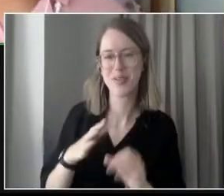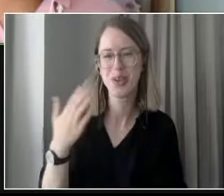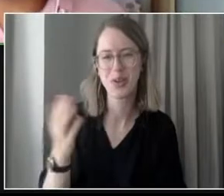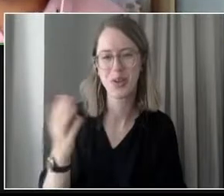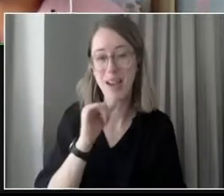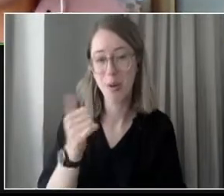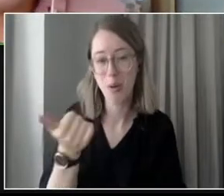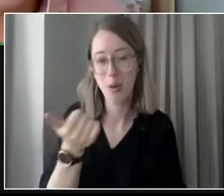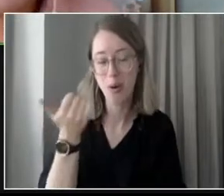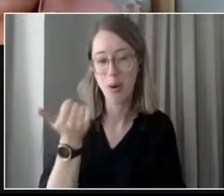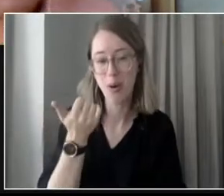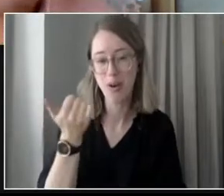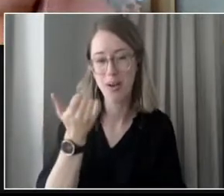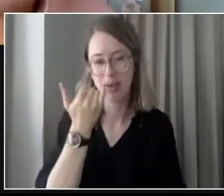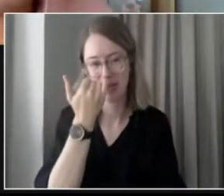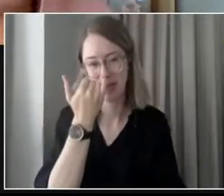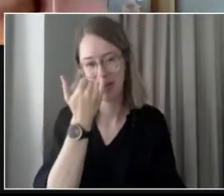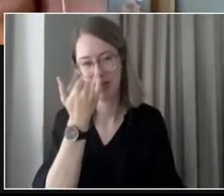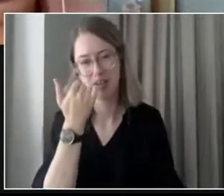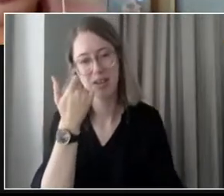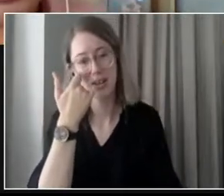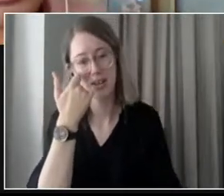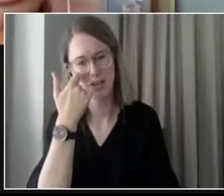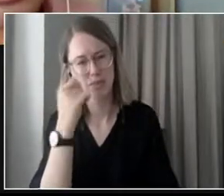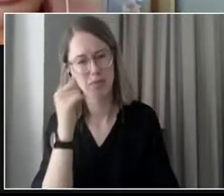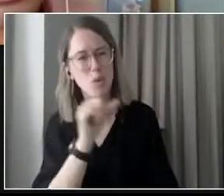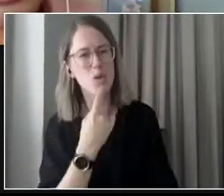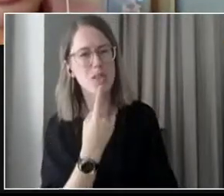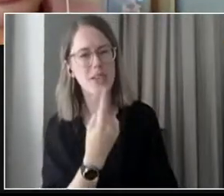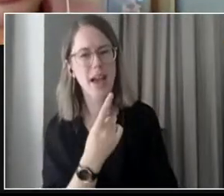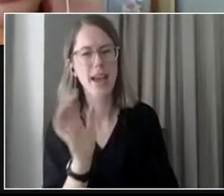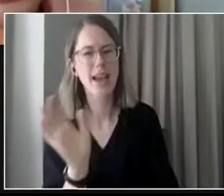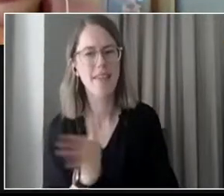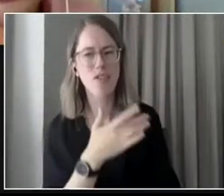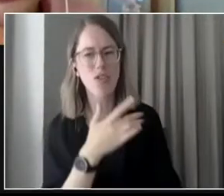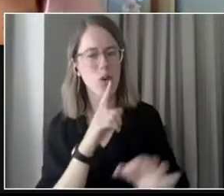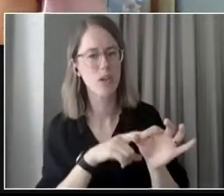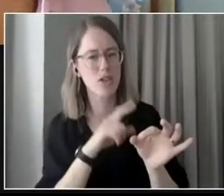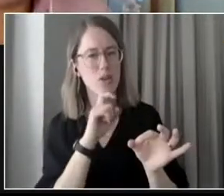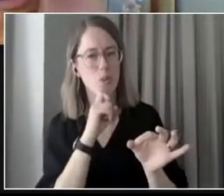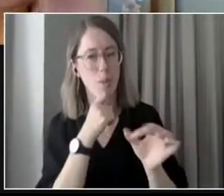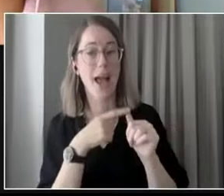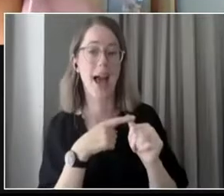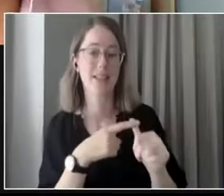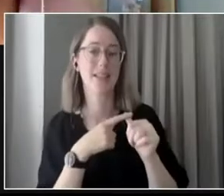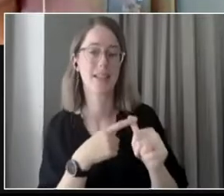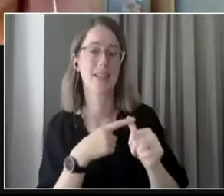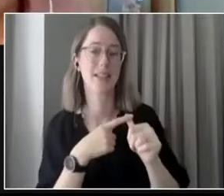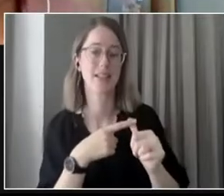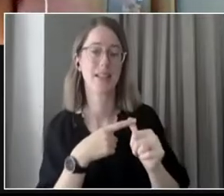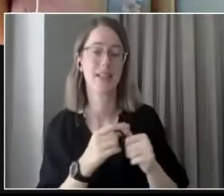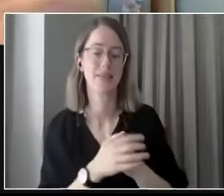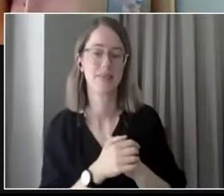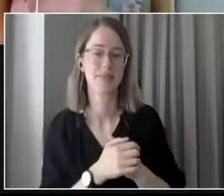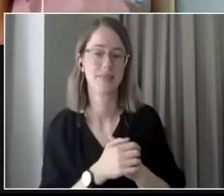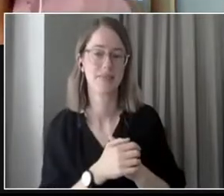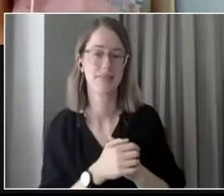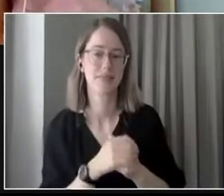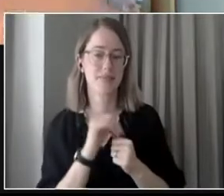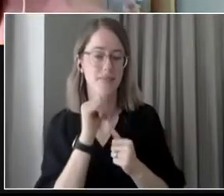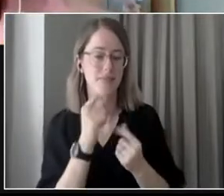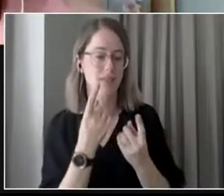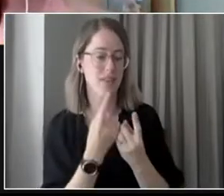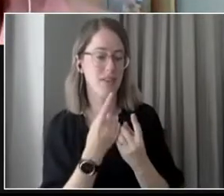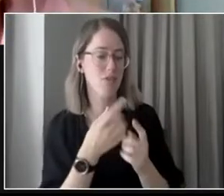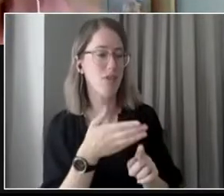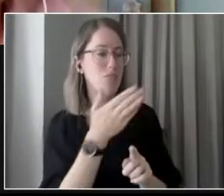mind us. Yeah. We should say, Paul, that every single question will get answered. So the ones we haven't from the previous